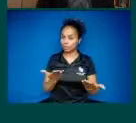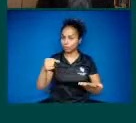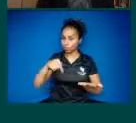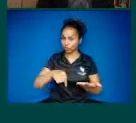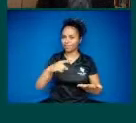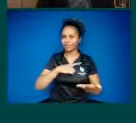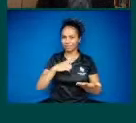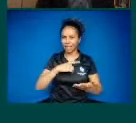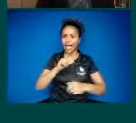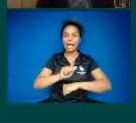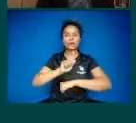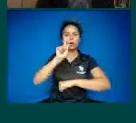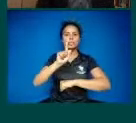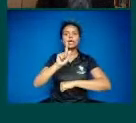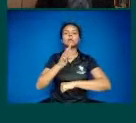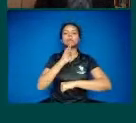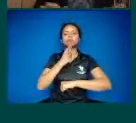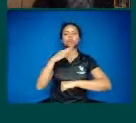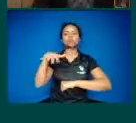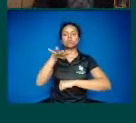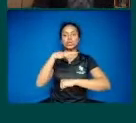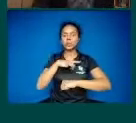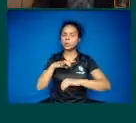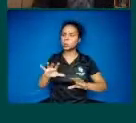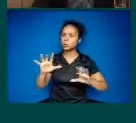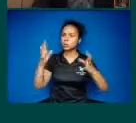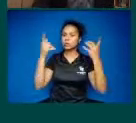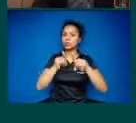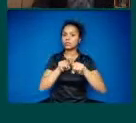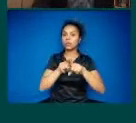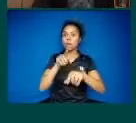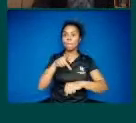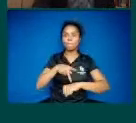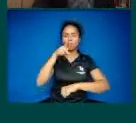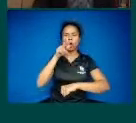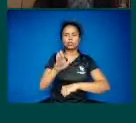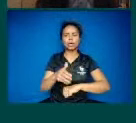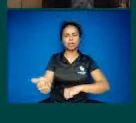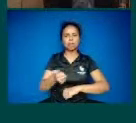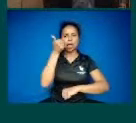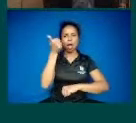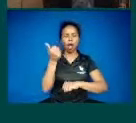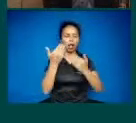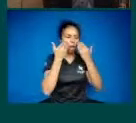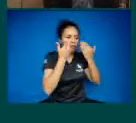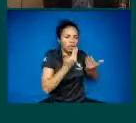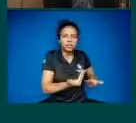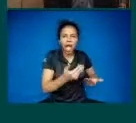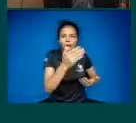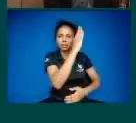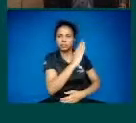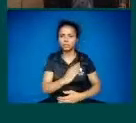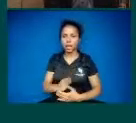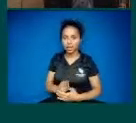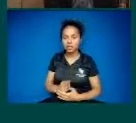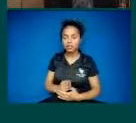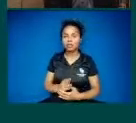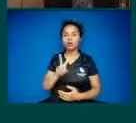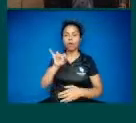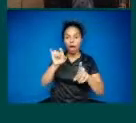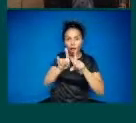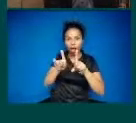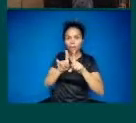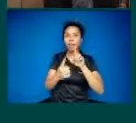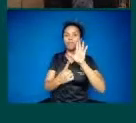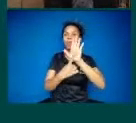that we have great success in graduation, in post-graduation, and also